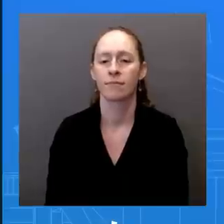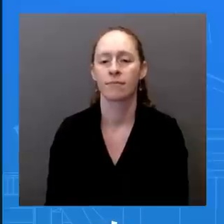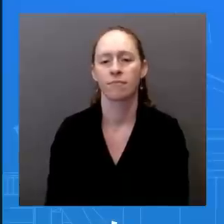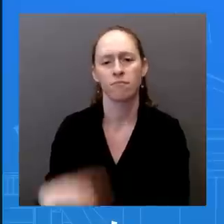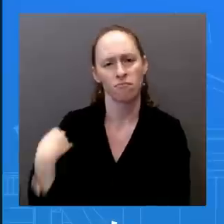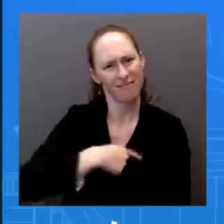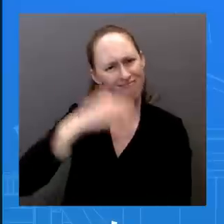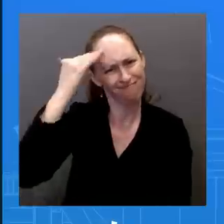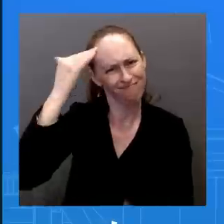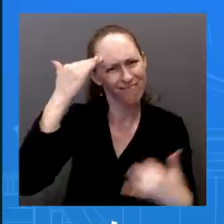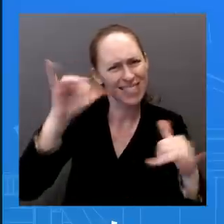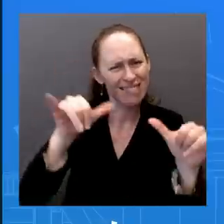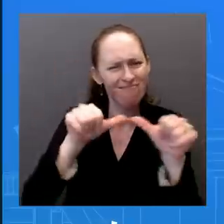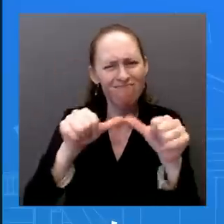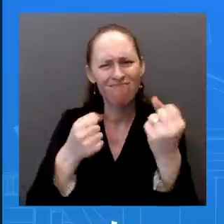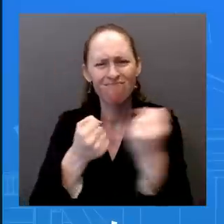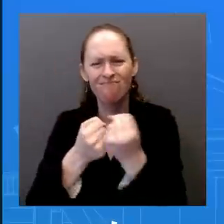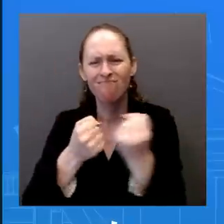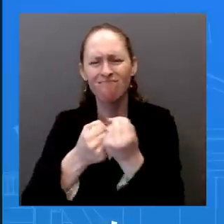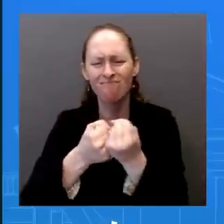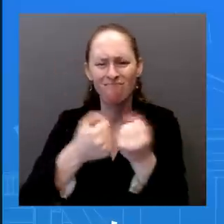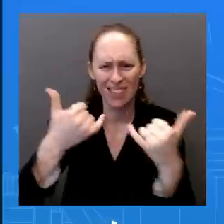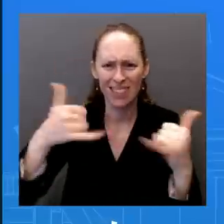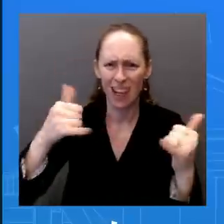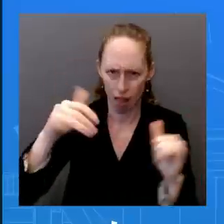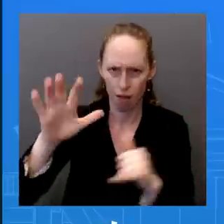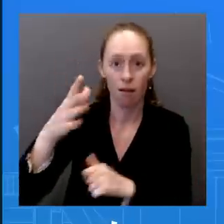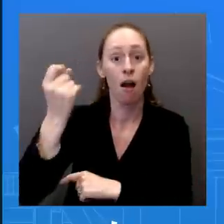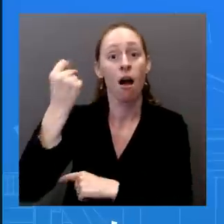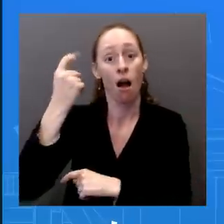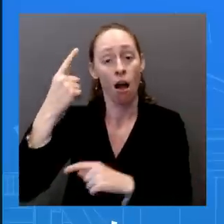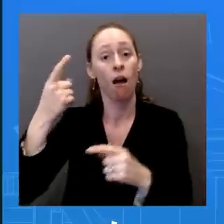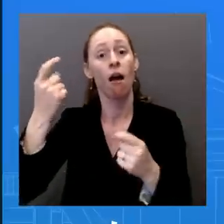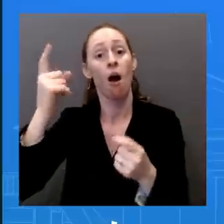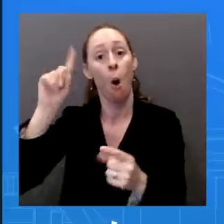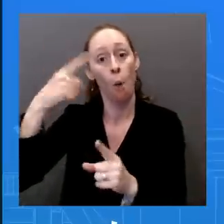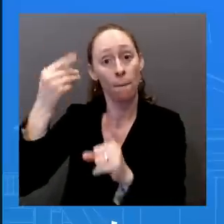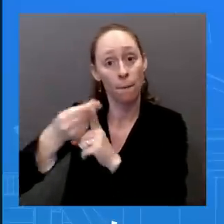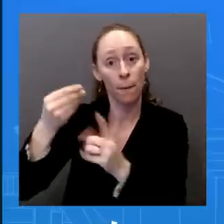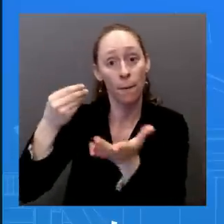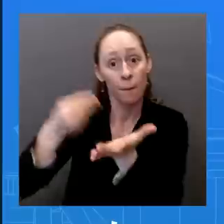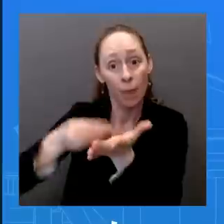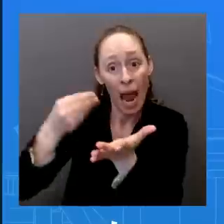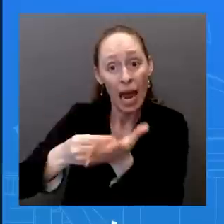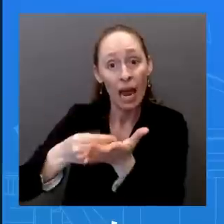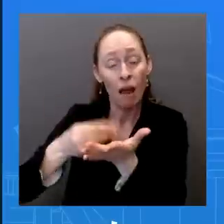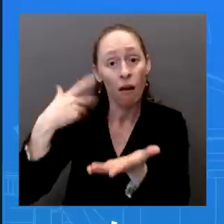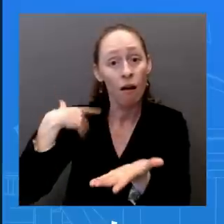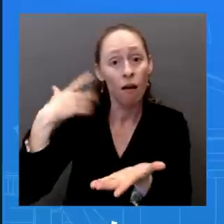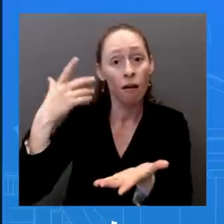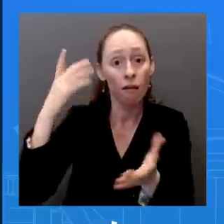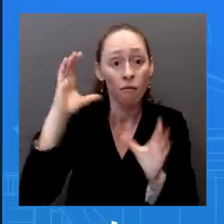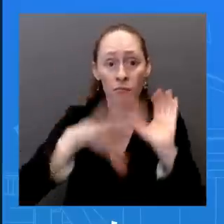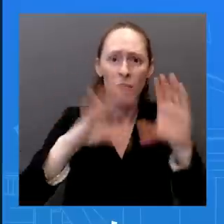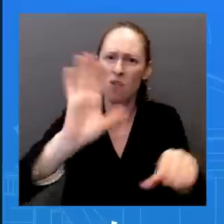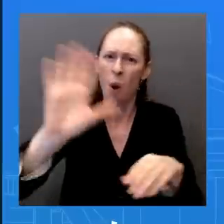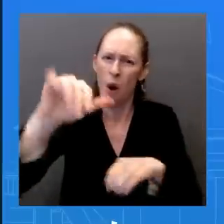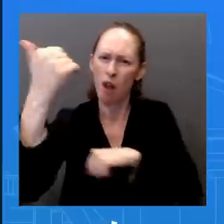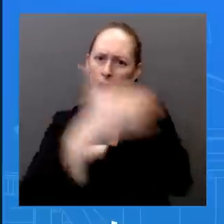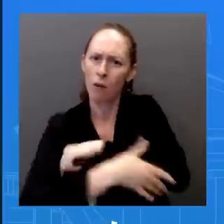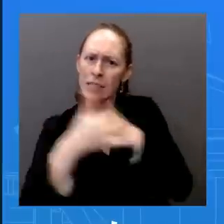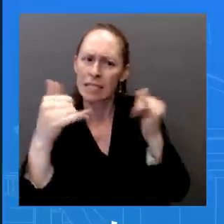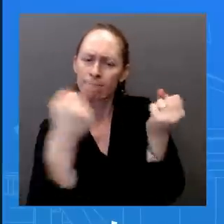States. In the evening, President Biden and the First Lady will host the leaders' reception, where they have invited almost every head